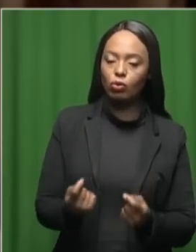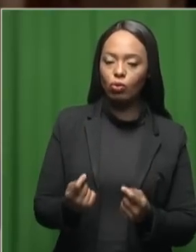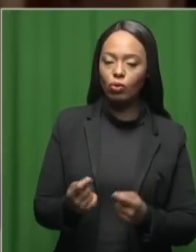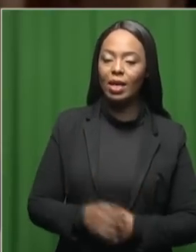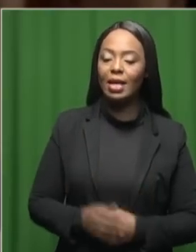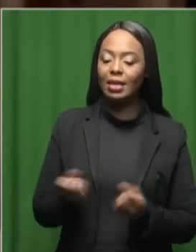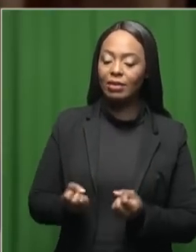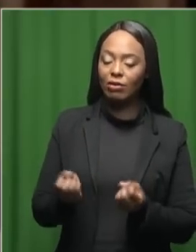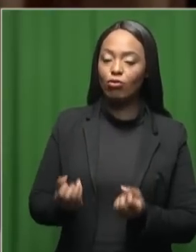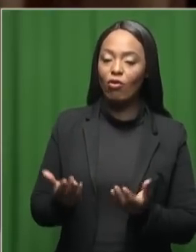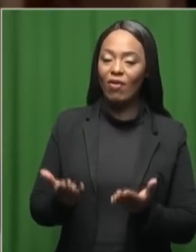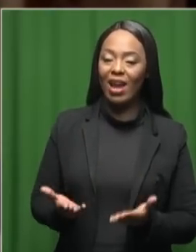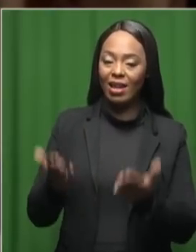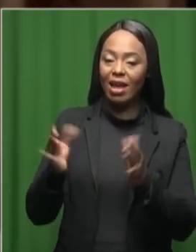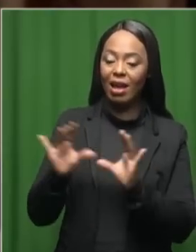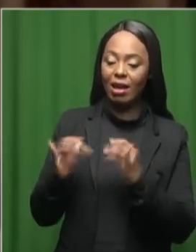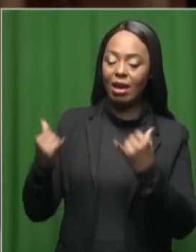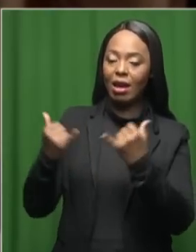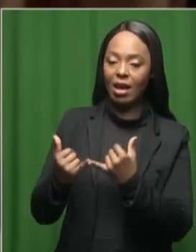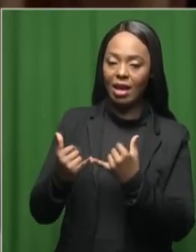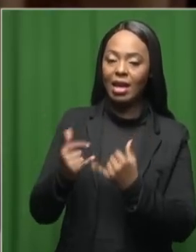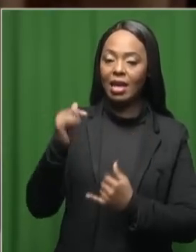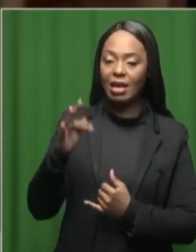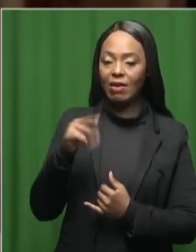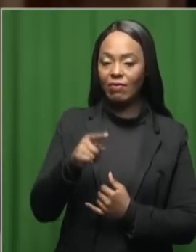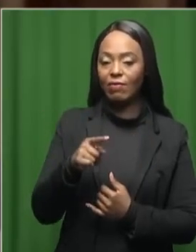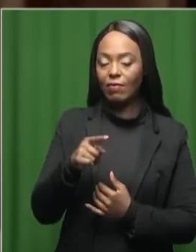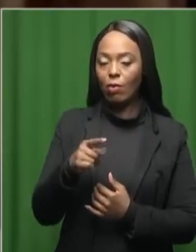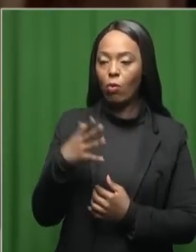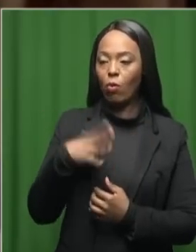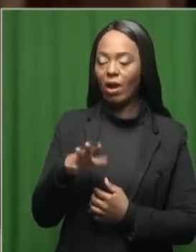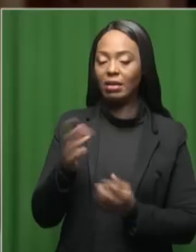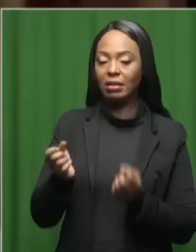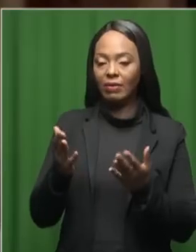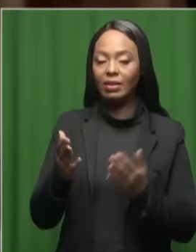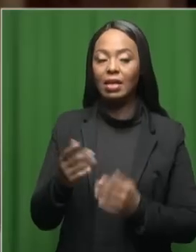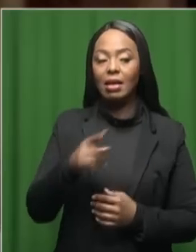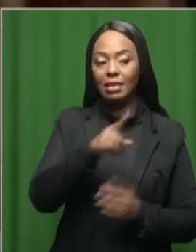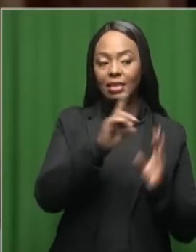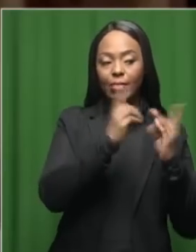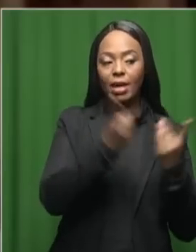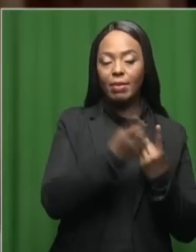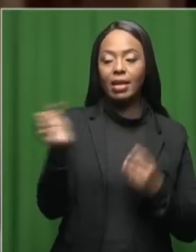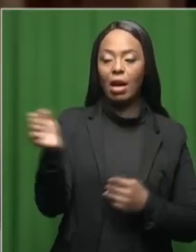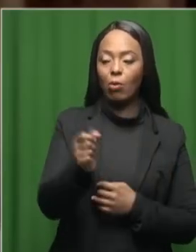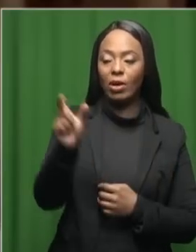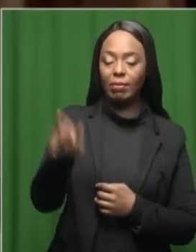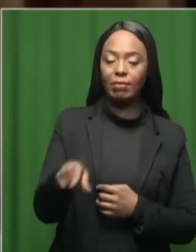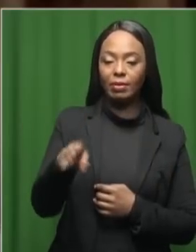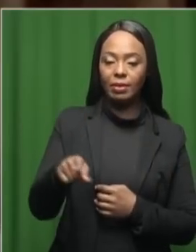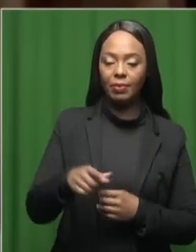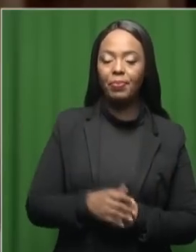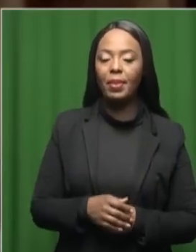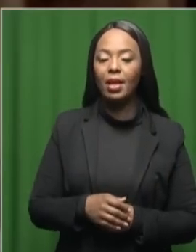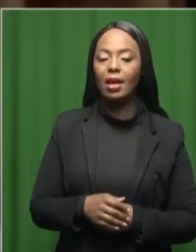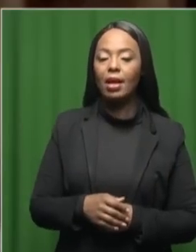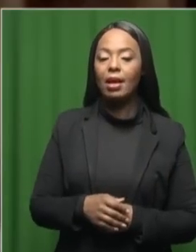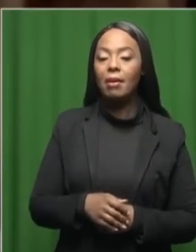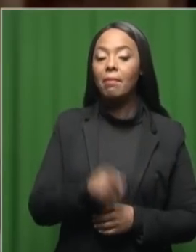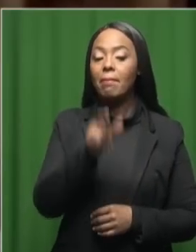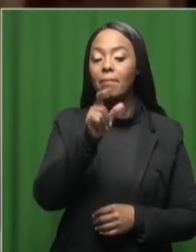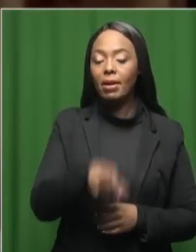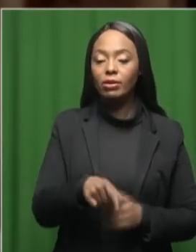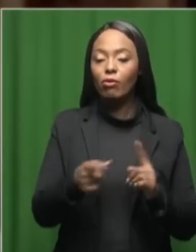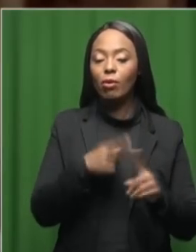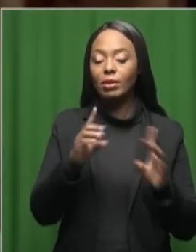is appointed by the department, and that's why we are saying those who were involved on the side of the department must